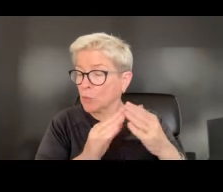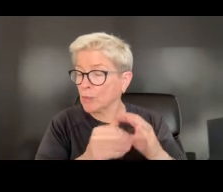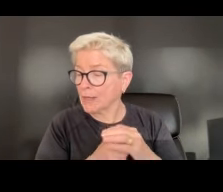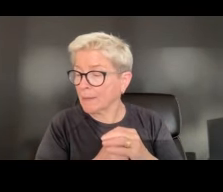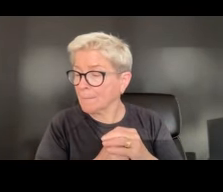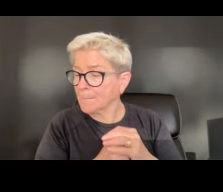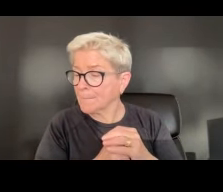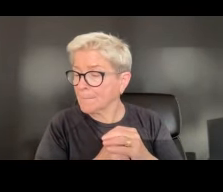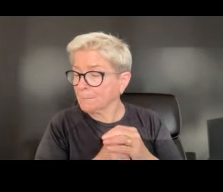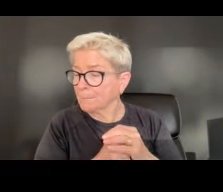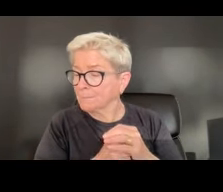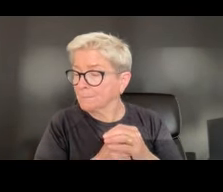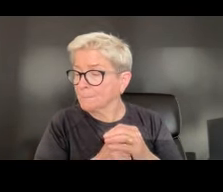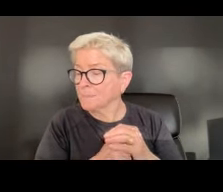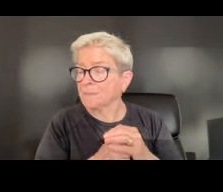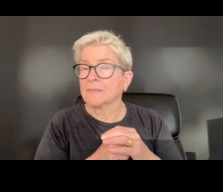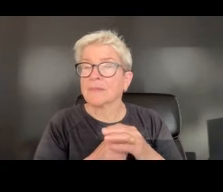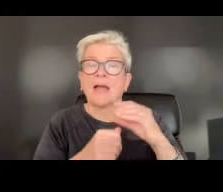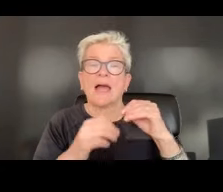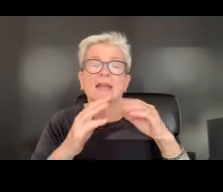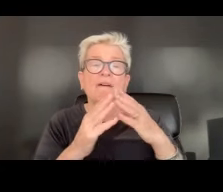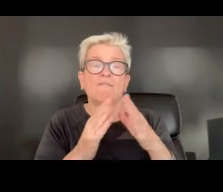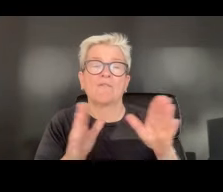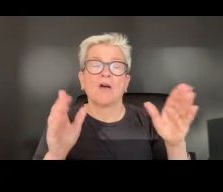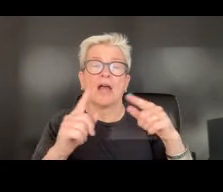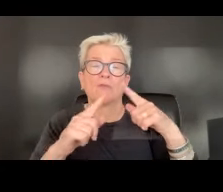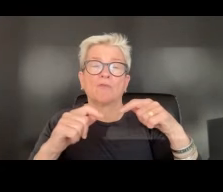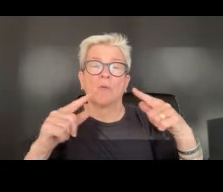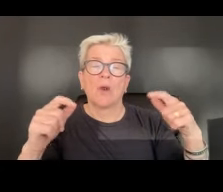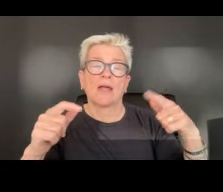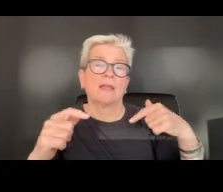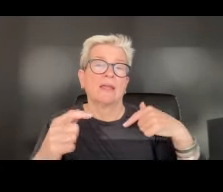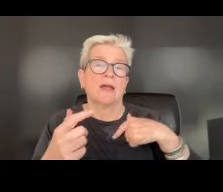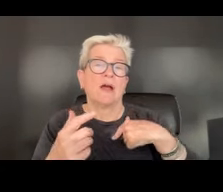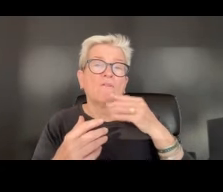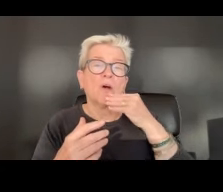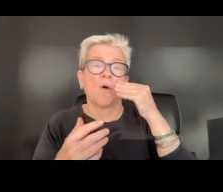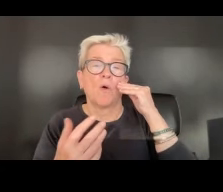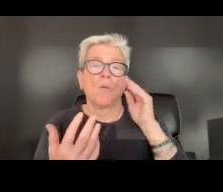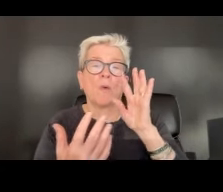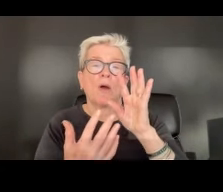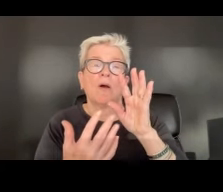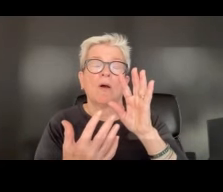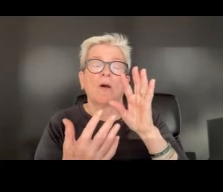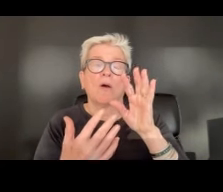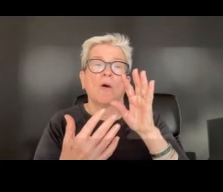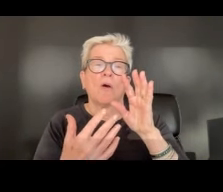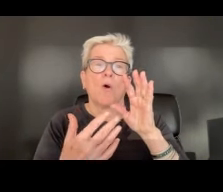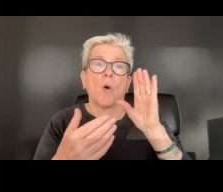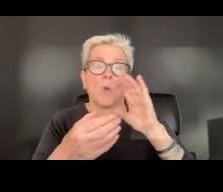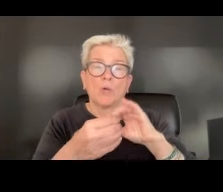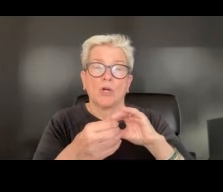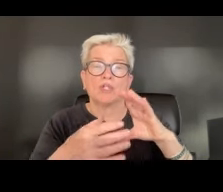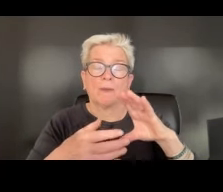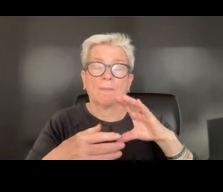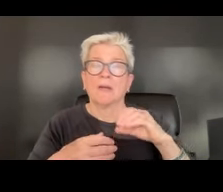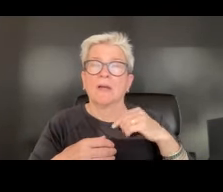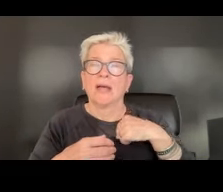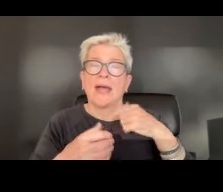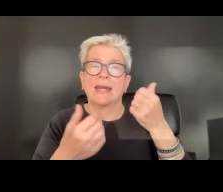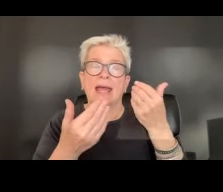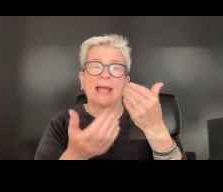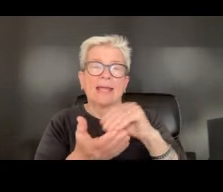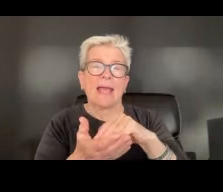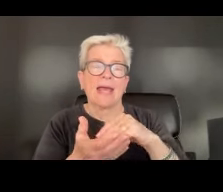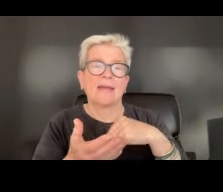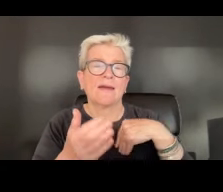But then also we are trying to have a wider variety of home ownership options by expanding the meaning of neighborhood residential. And again, I try to get a wider